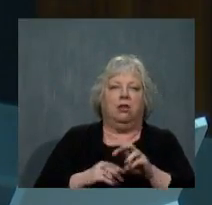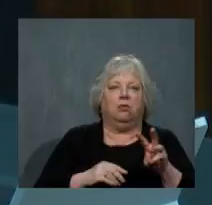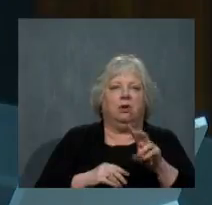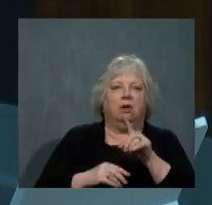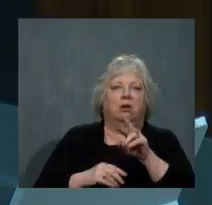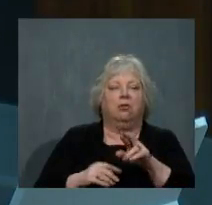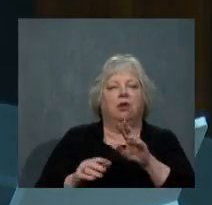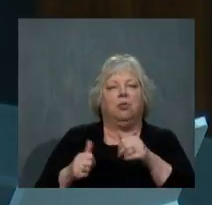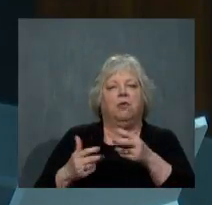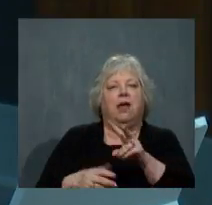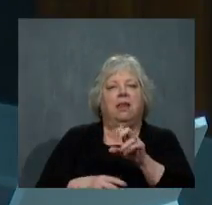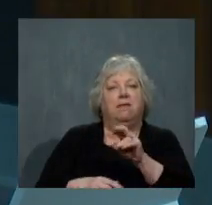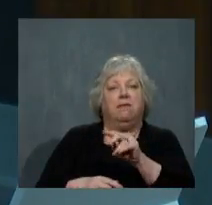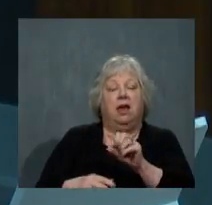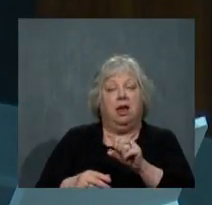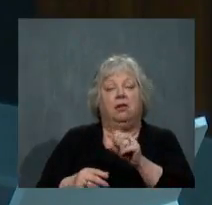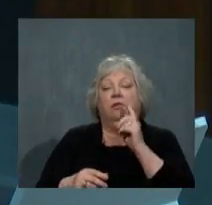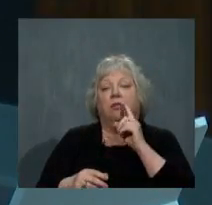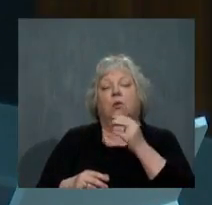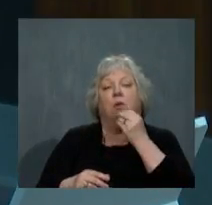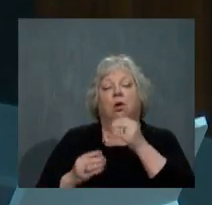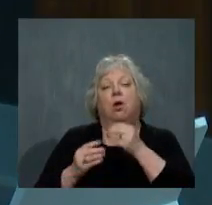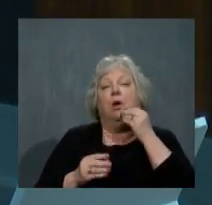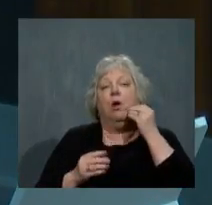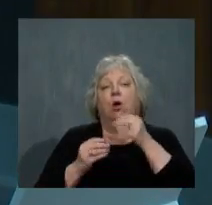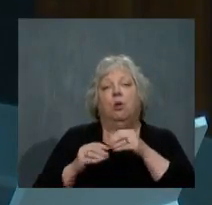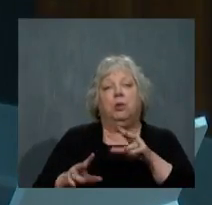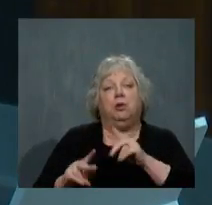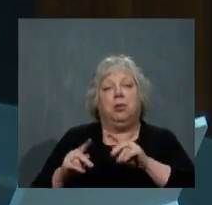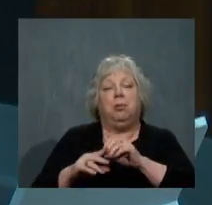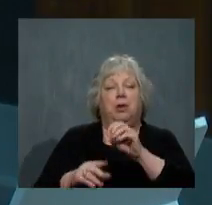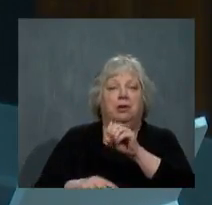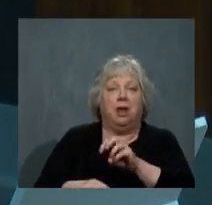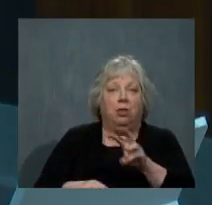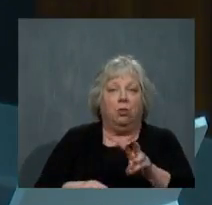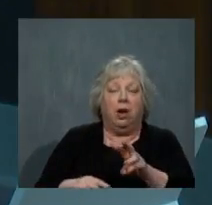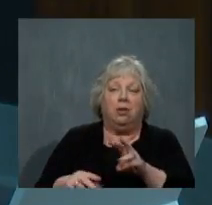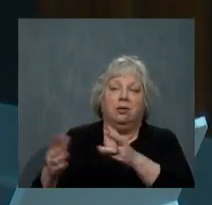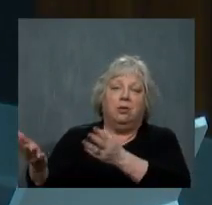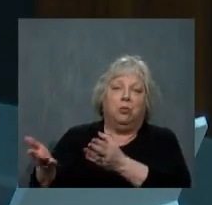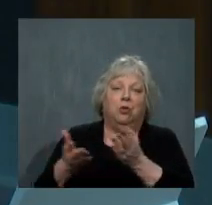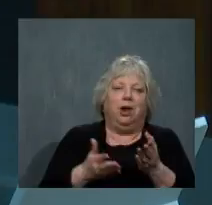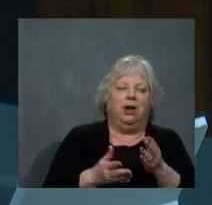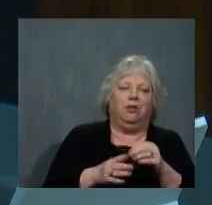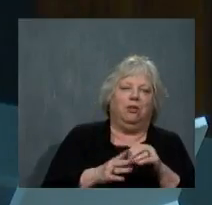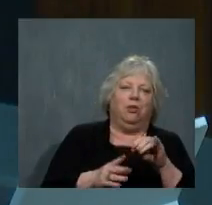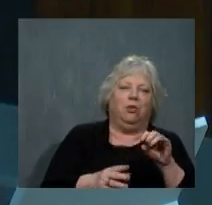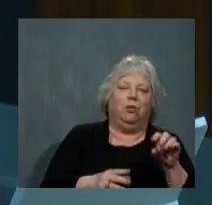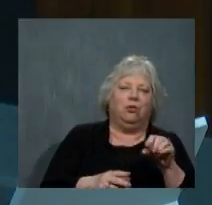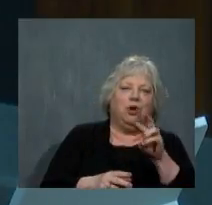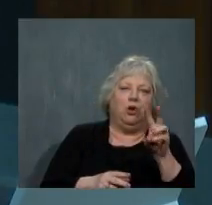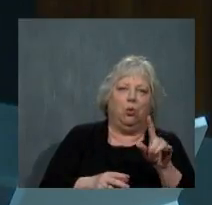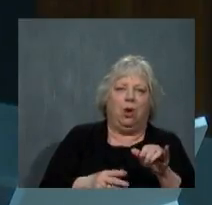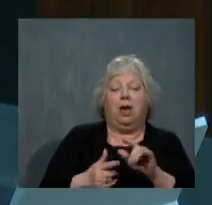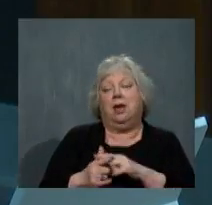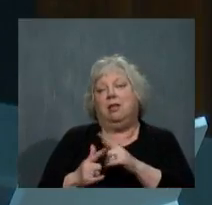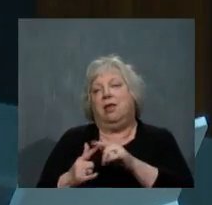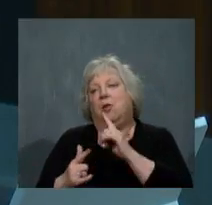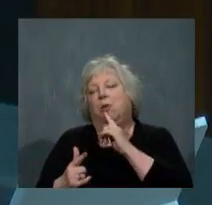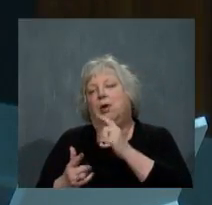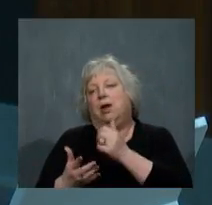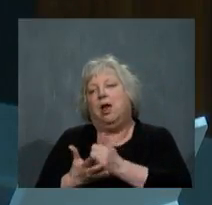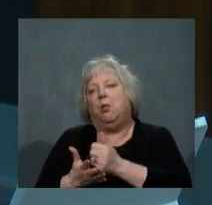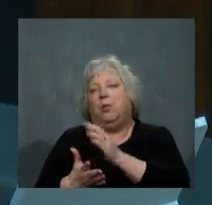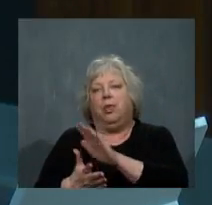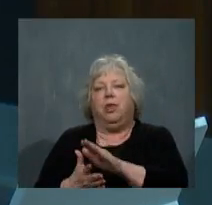to bring the people down to Jericho Way to have dinner and then take them back. It would then give their community some involvement, and maybe that could